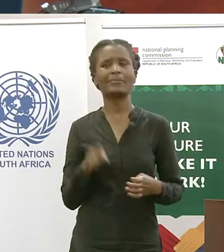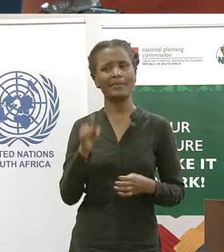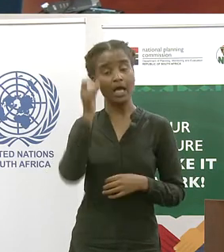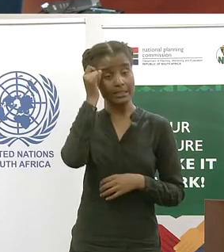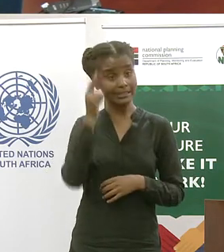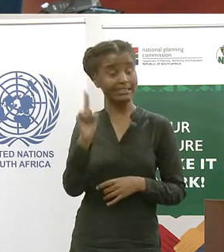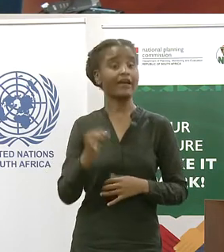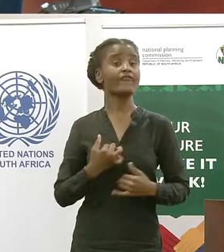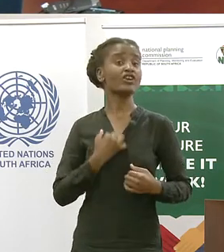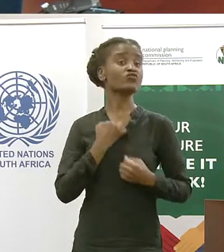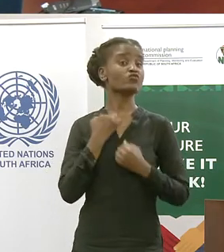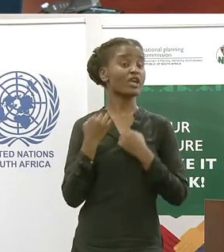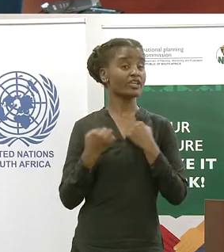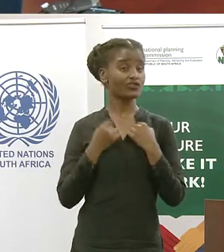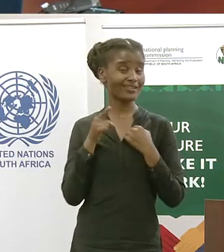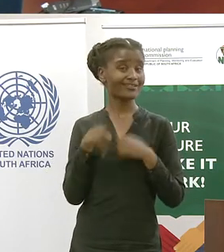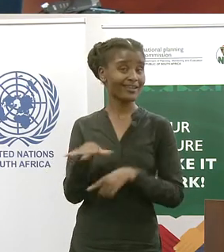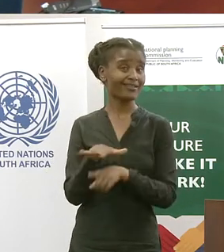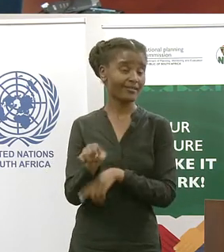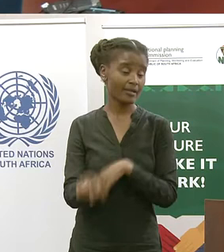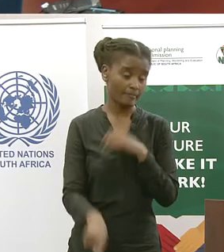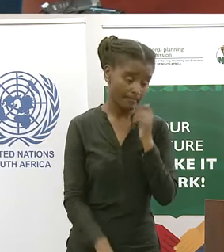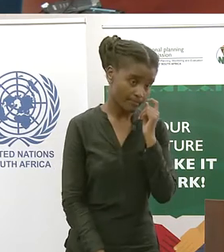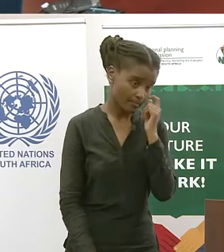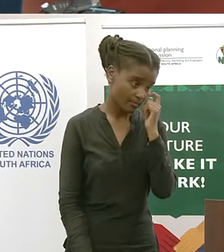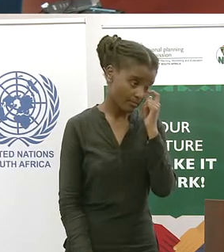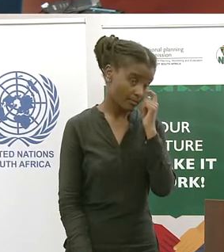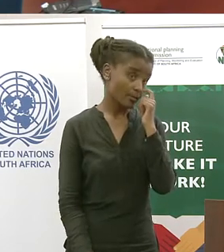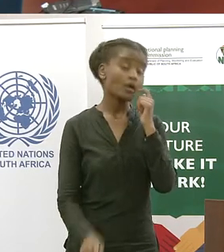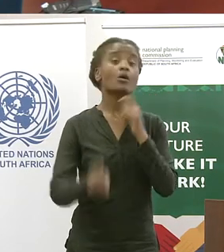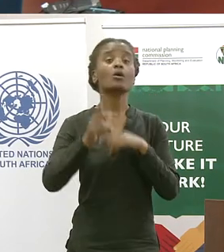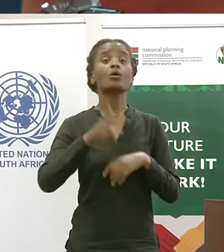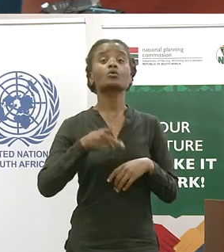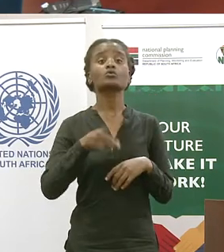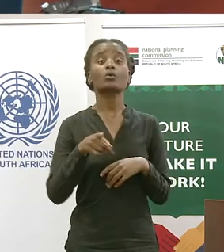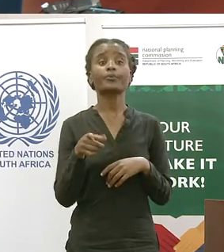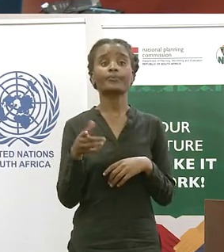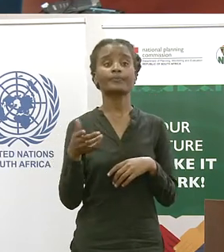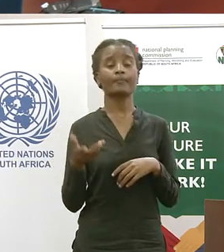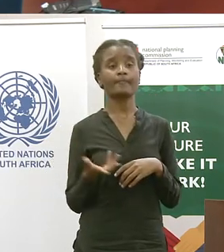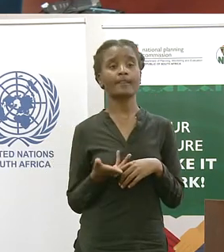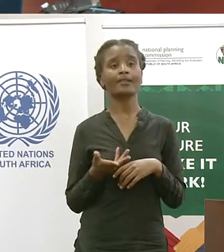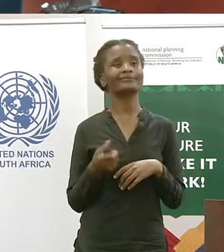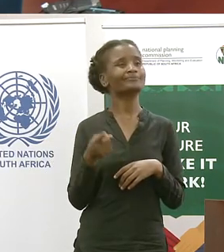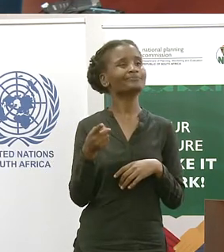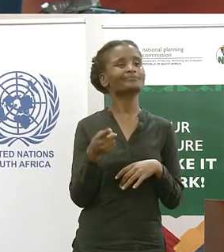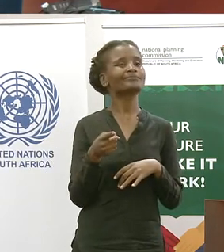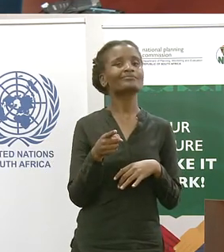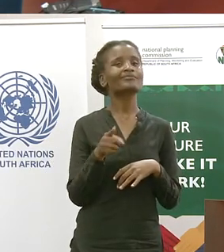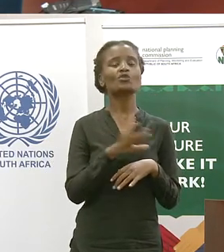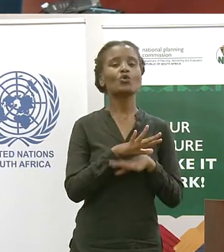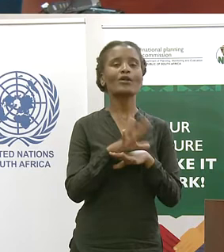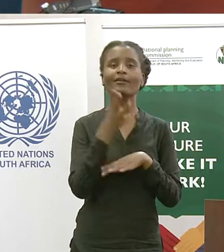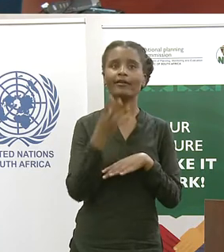frustration in that area. And adding on top of that, there's no subsidize